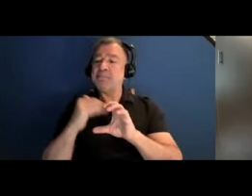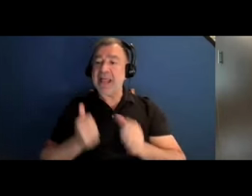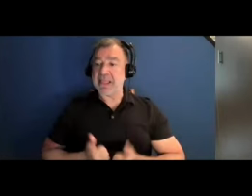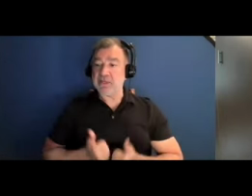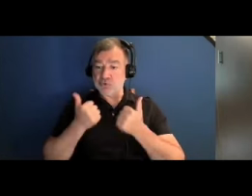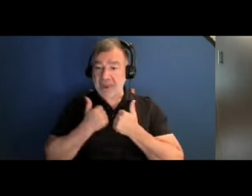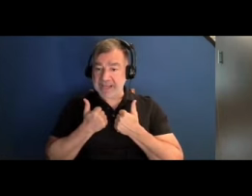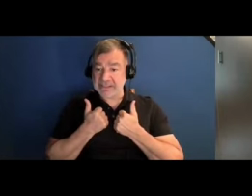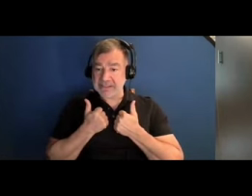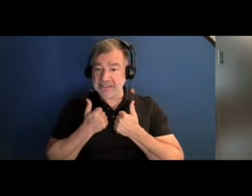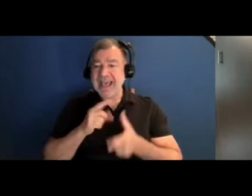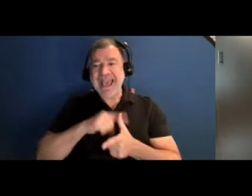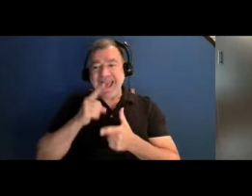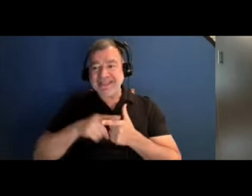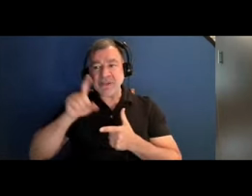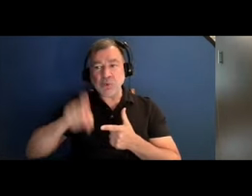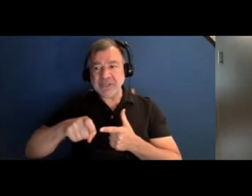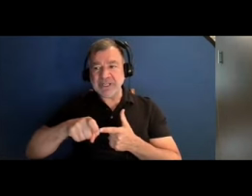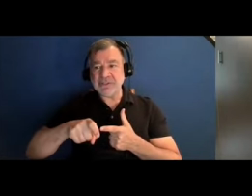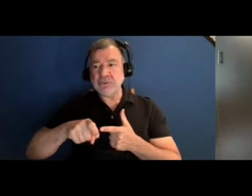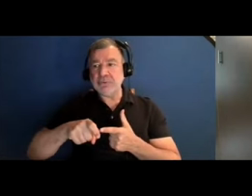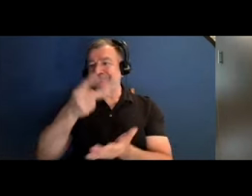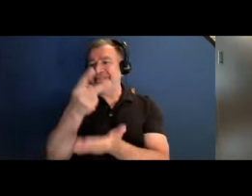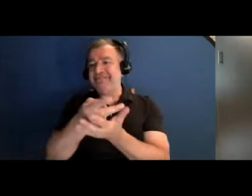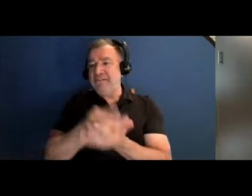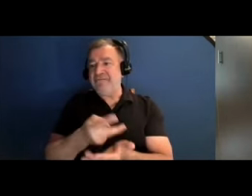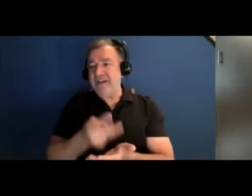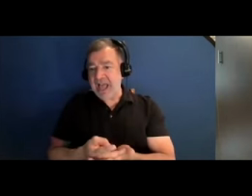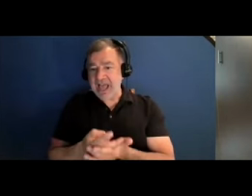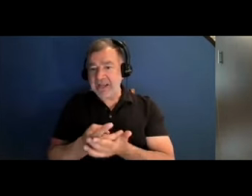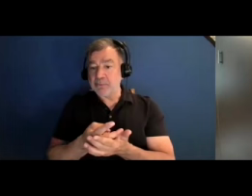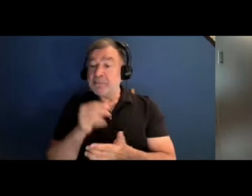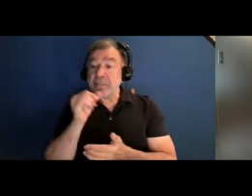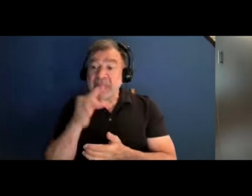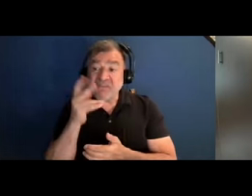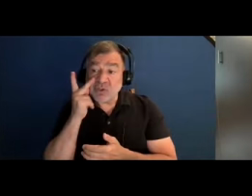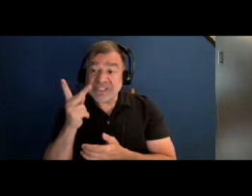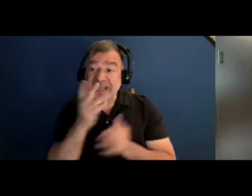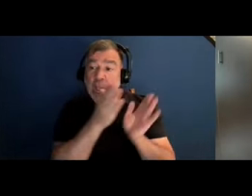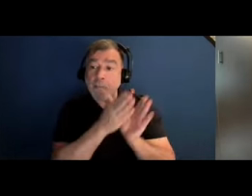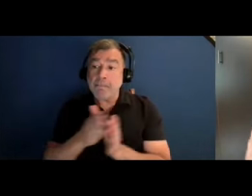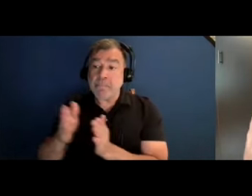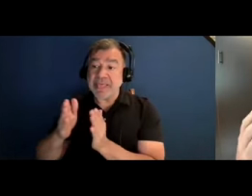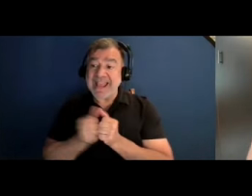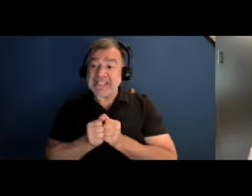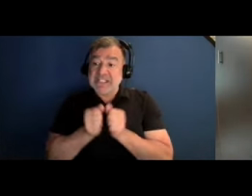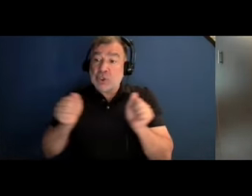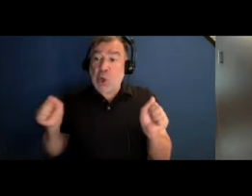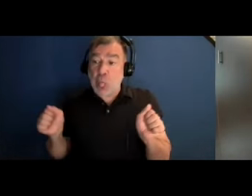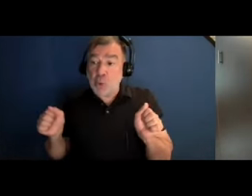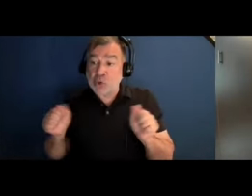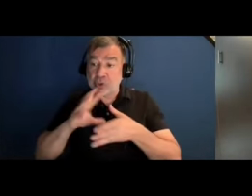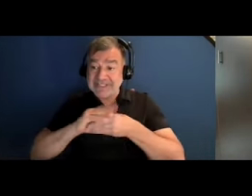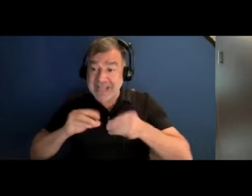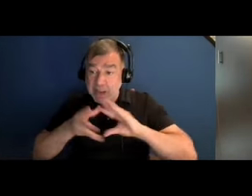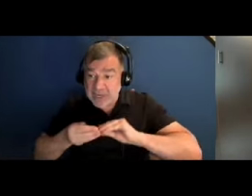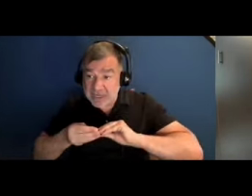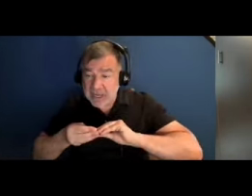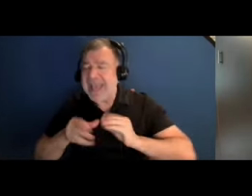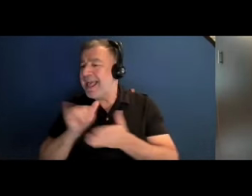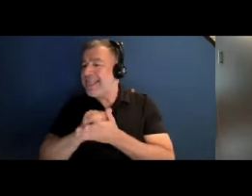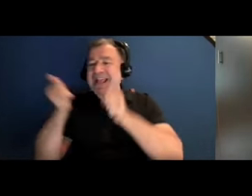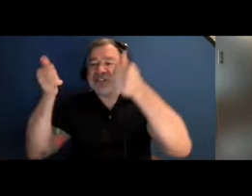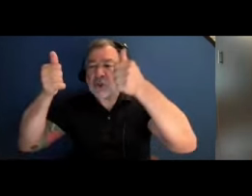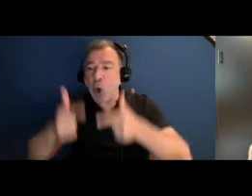verifying that you read through some important information. If you see a plan disclosure statement, that's basically all of the detailed